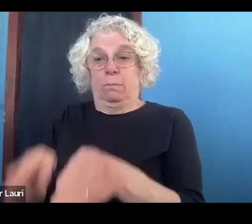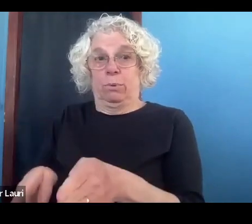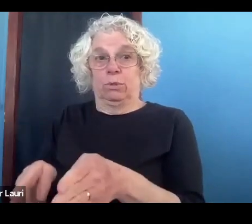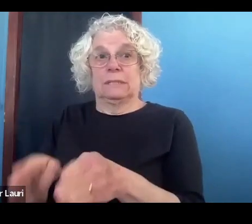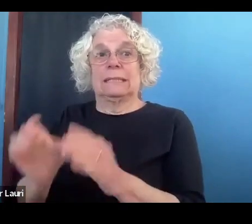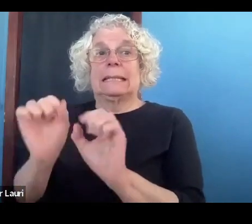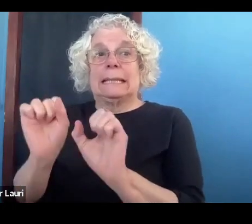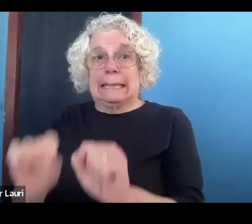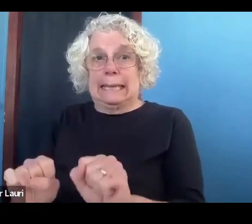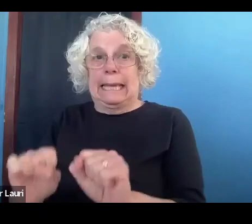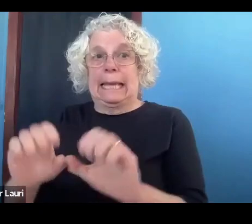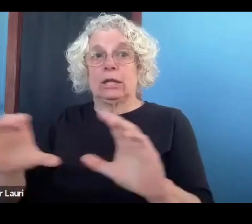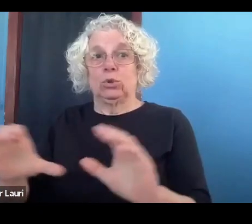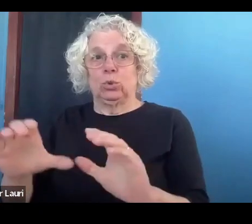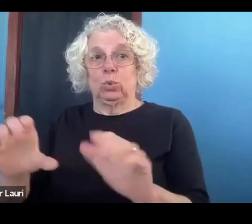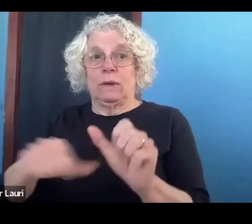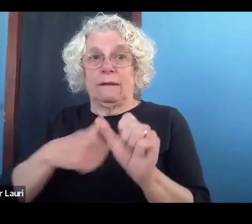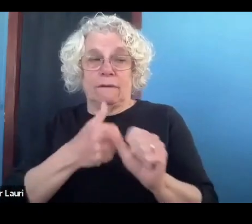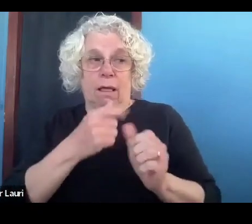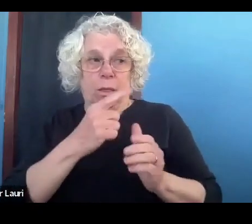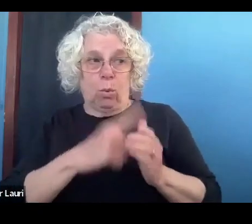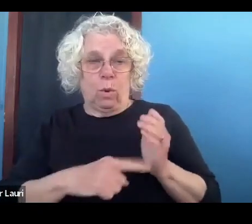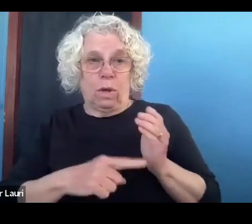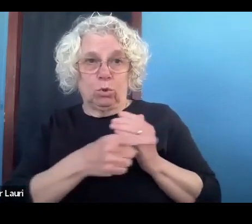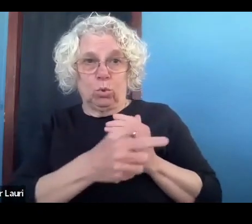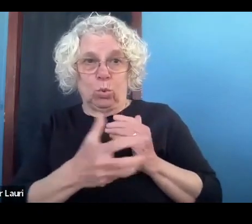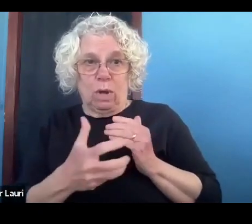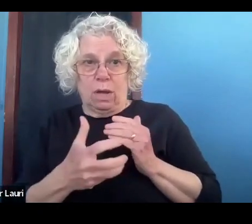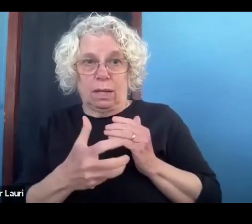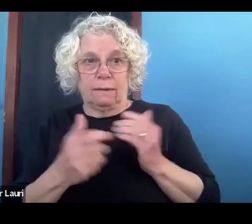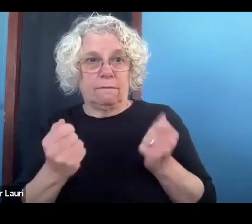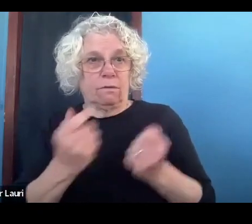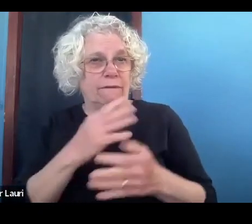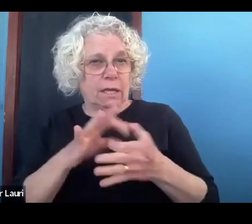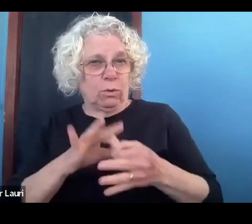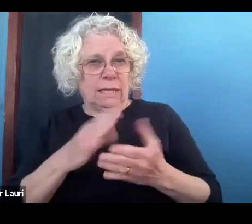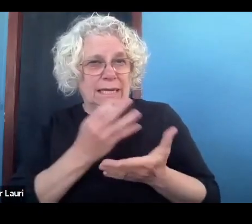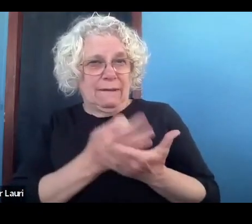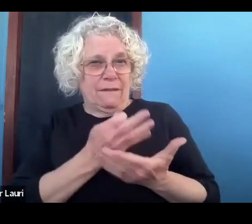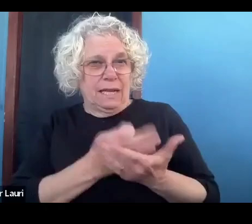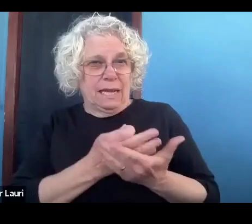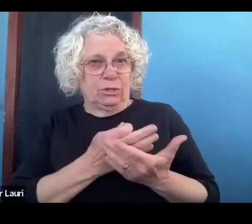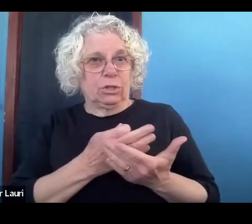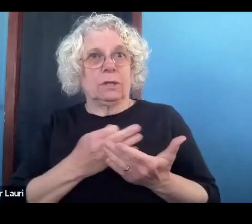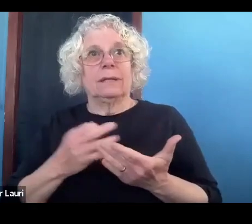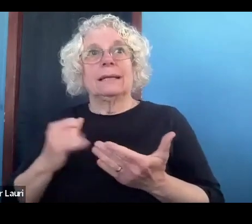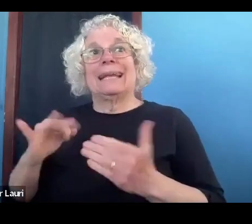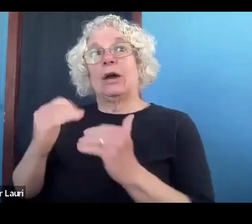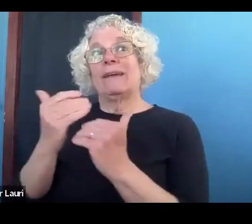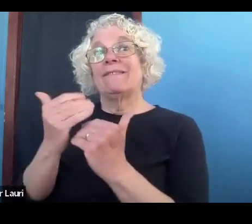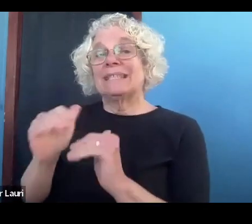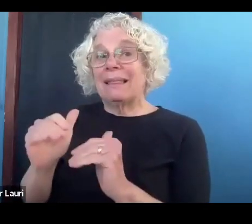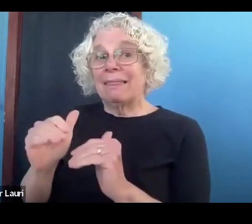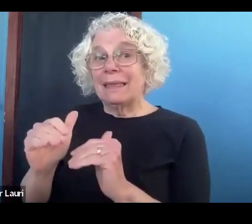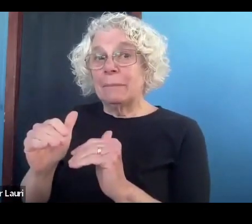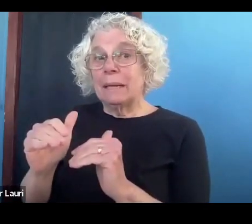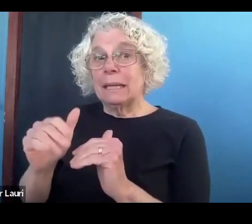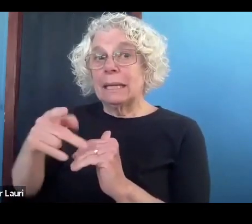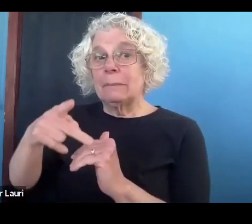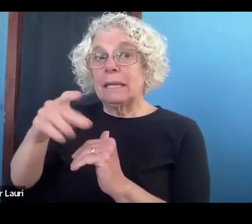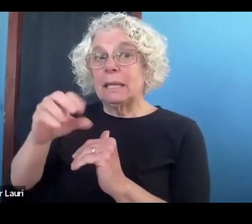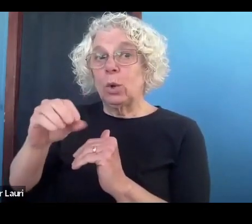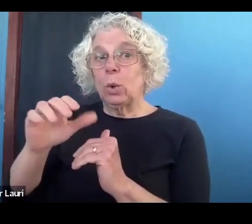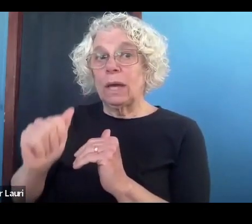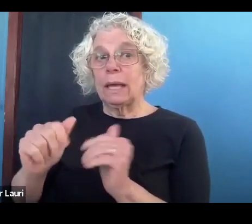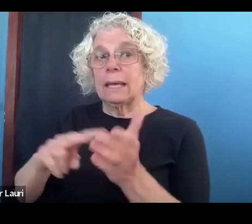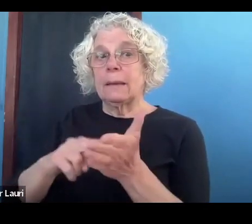to act on a person's behalf in all of their affairs, while a limited power of attorney